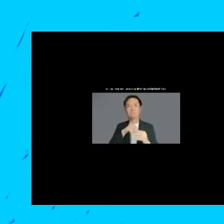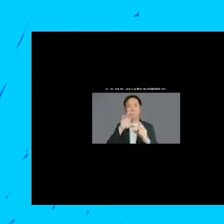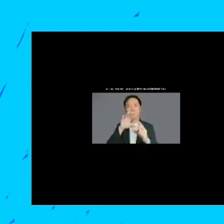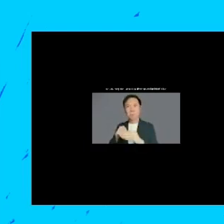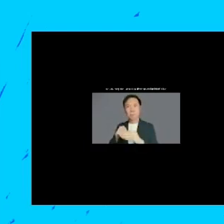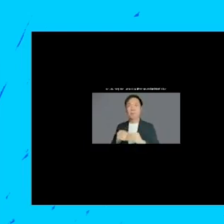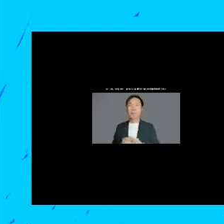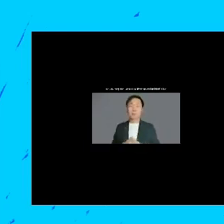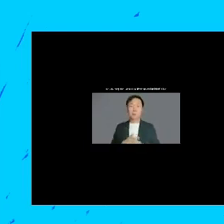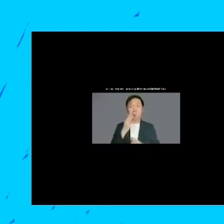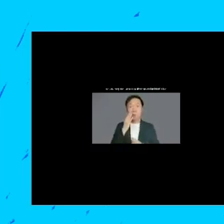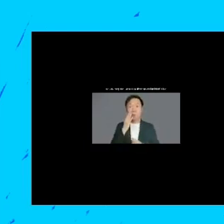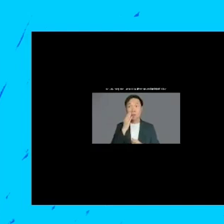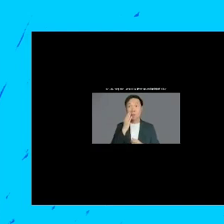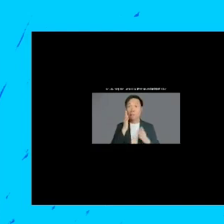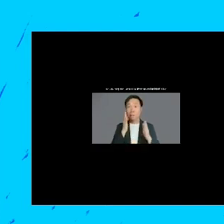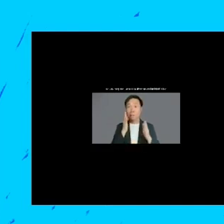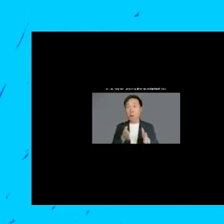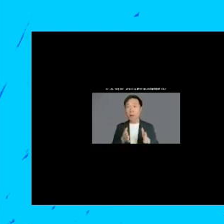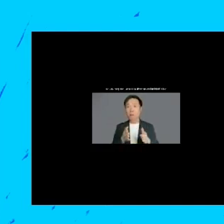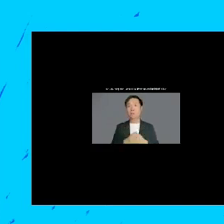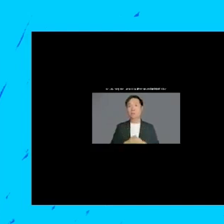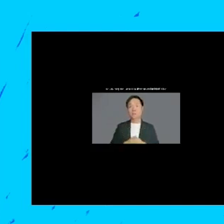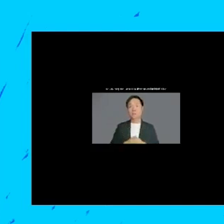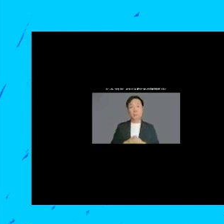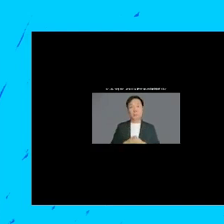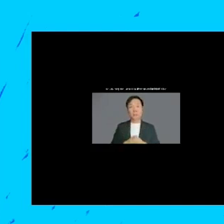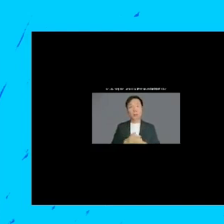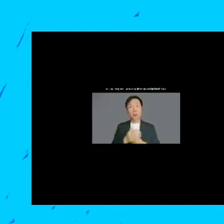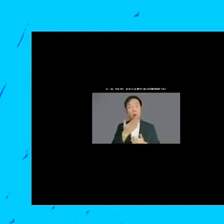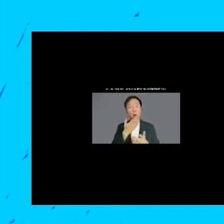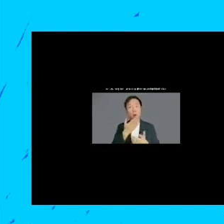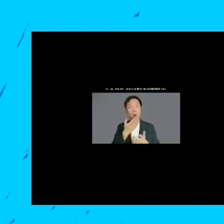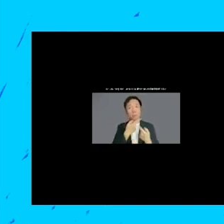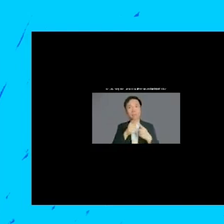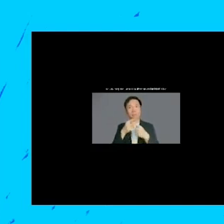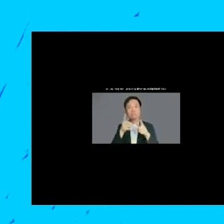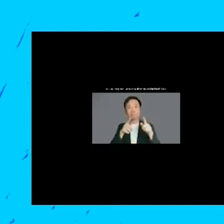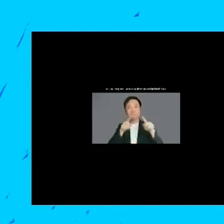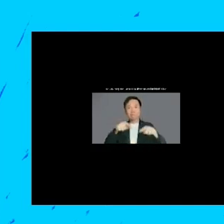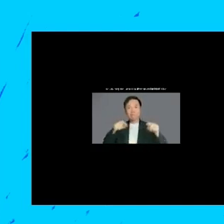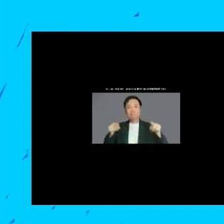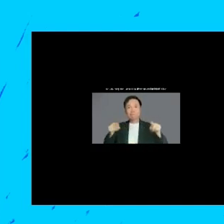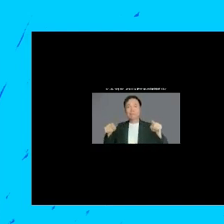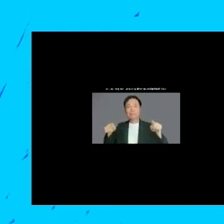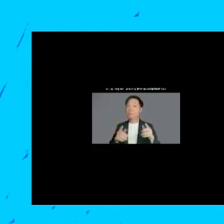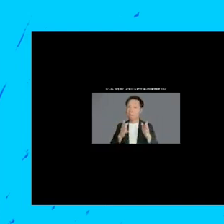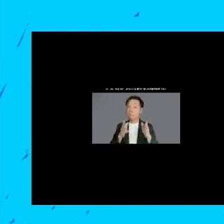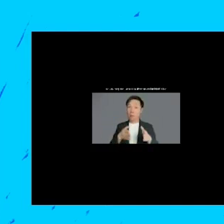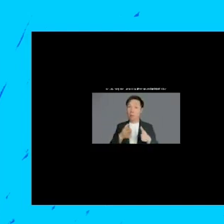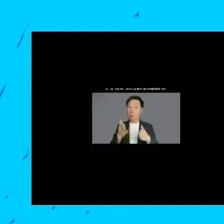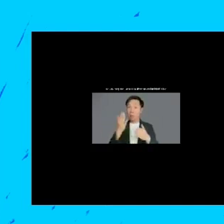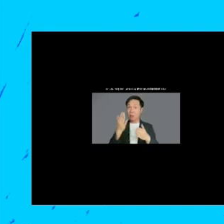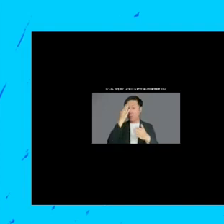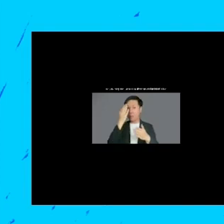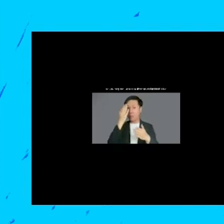there needs to be a recognition on our diversity and gender needs is also very, very vital. So